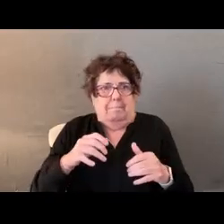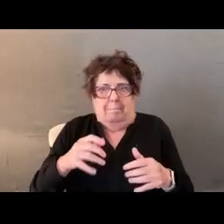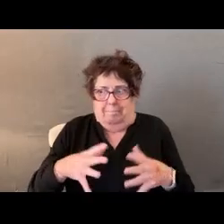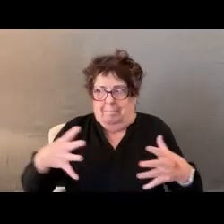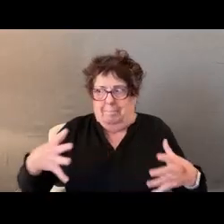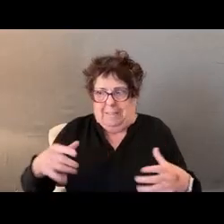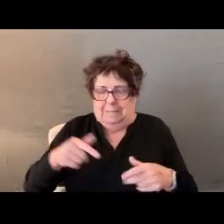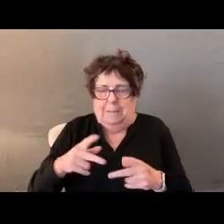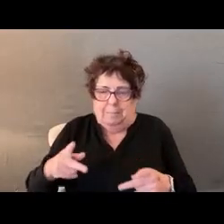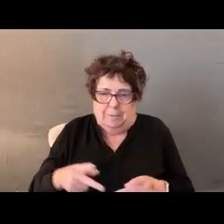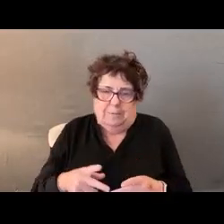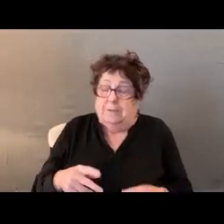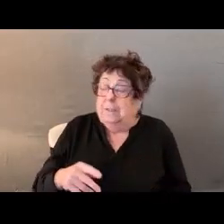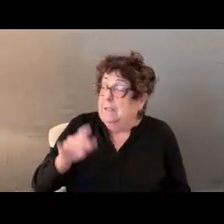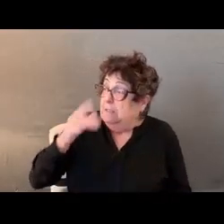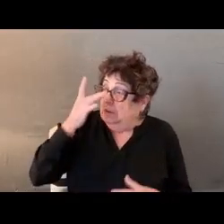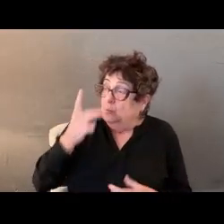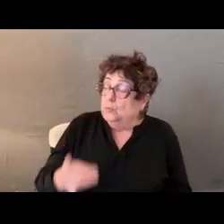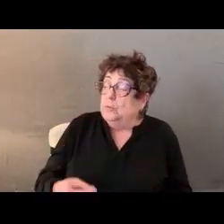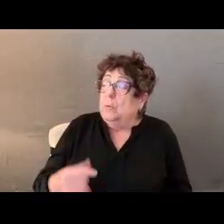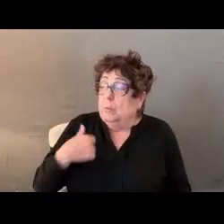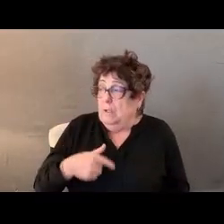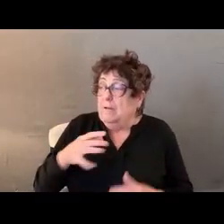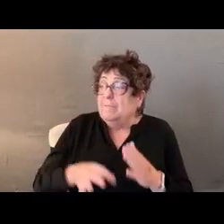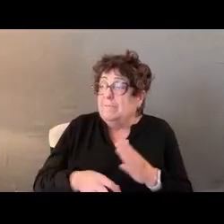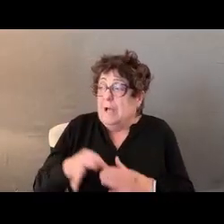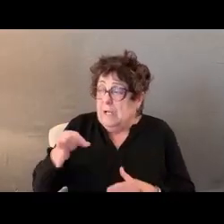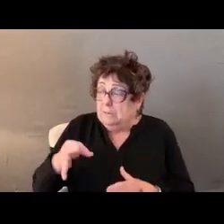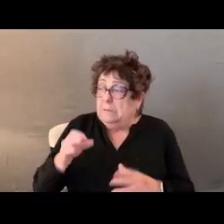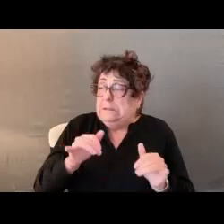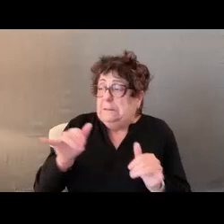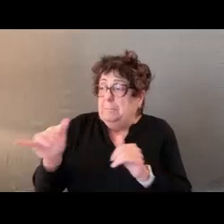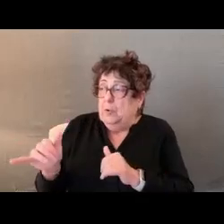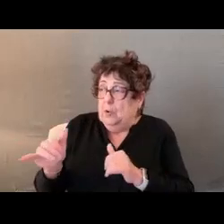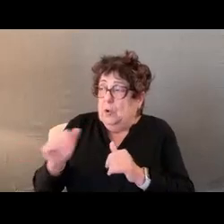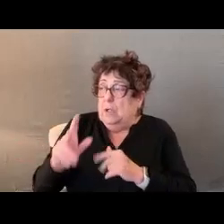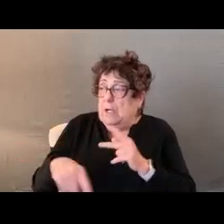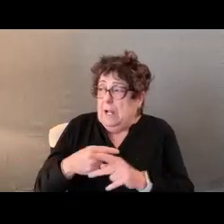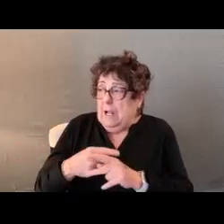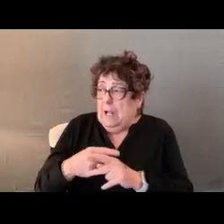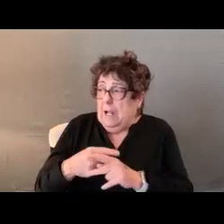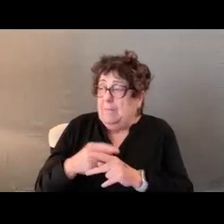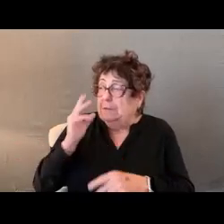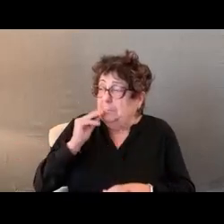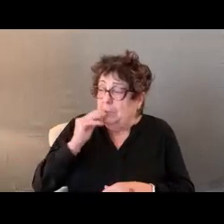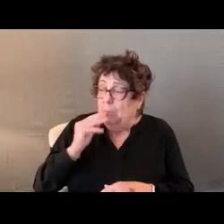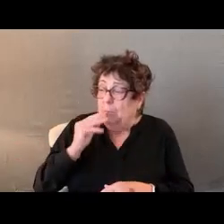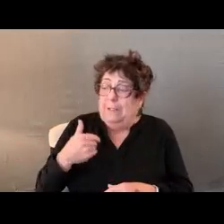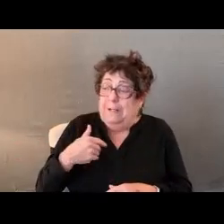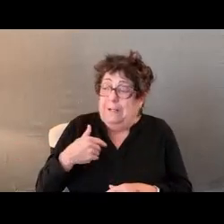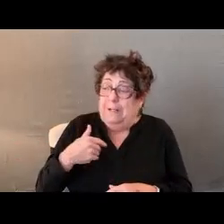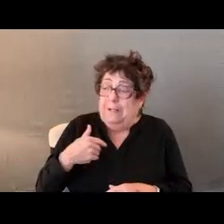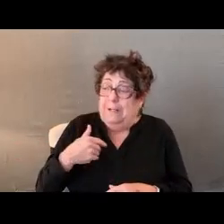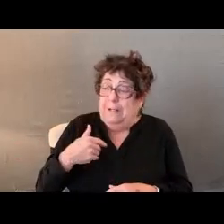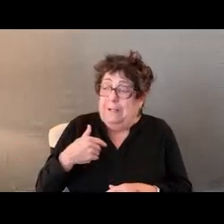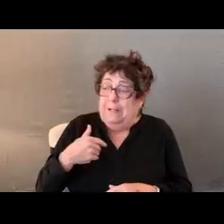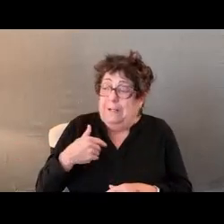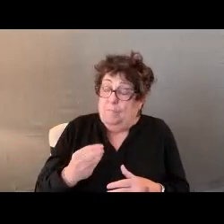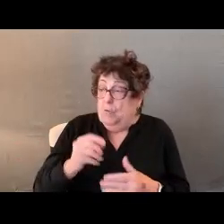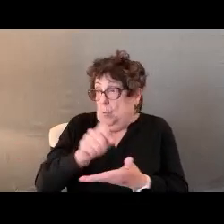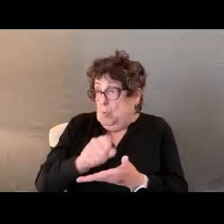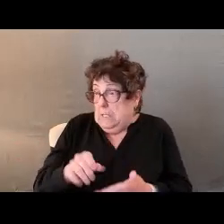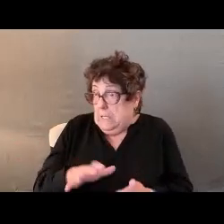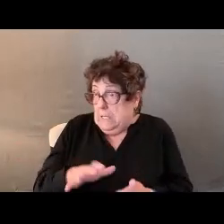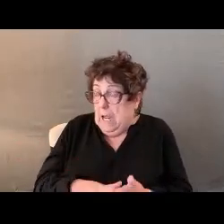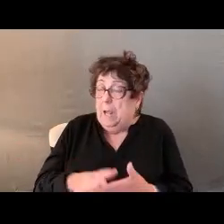found a similar experience, and everybody, we can all have a very beautiful written plan put in our website,